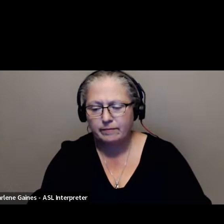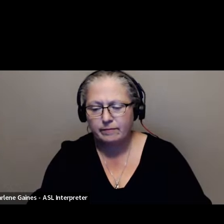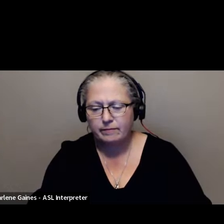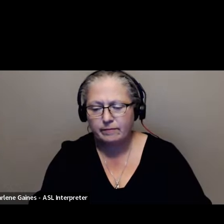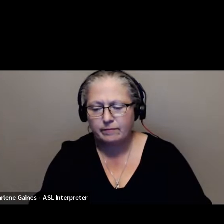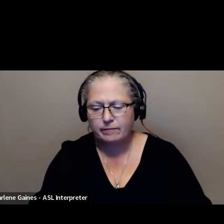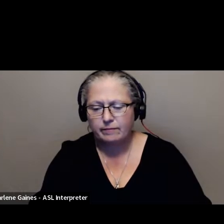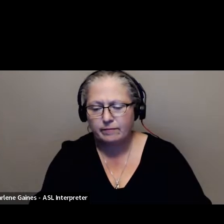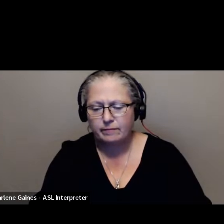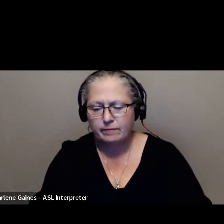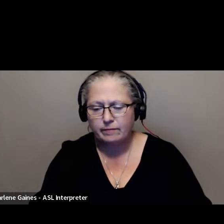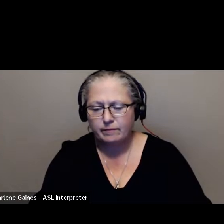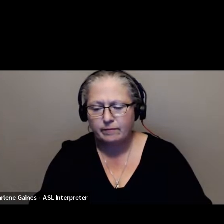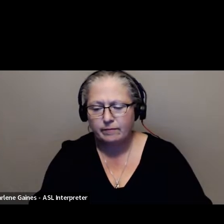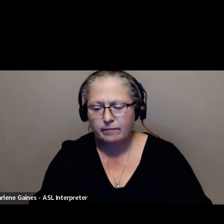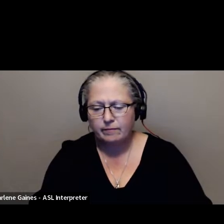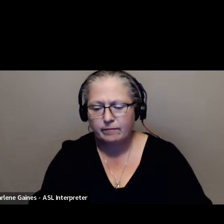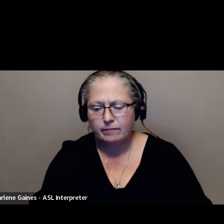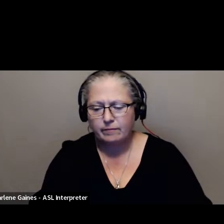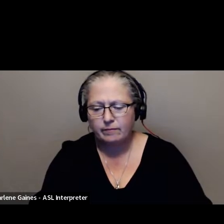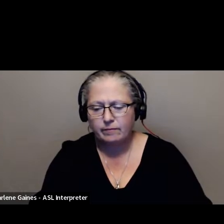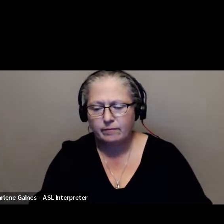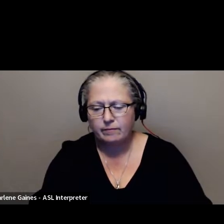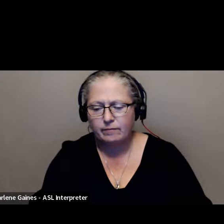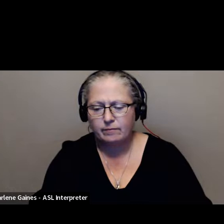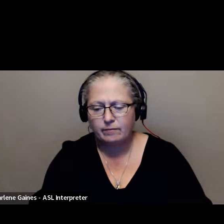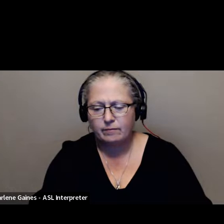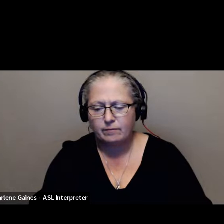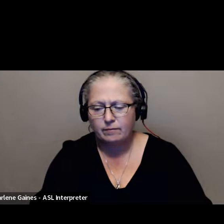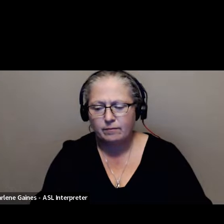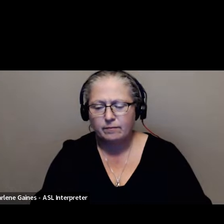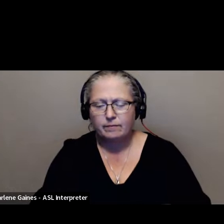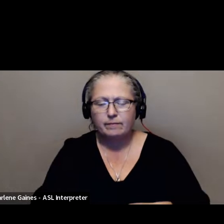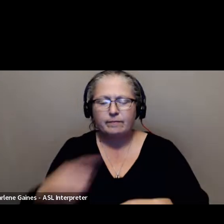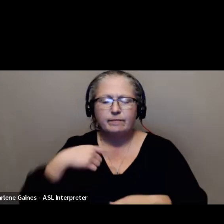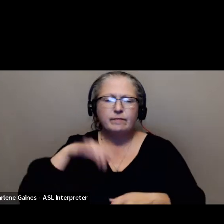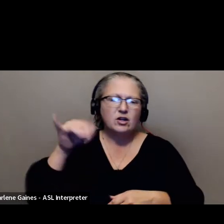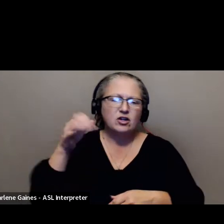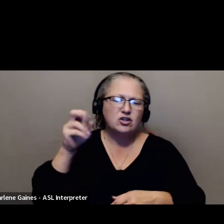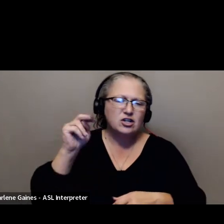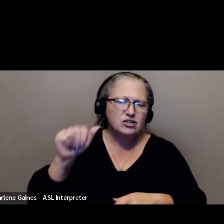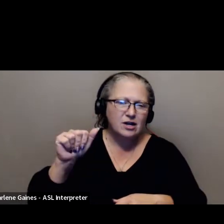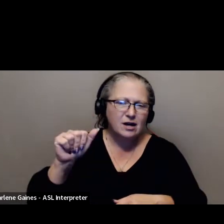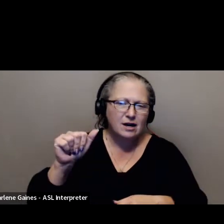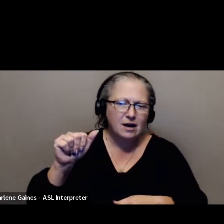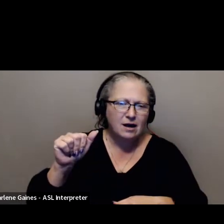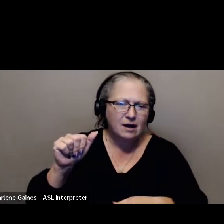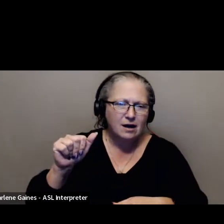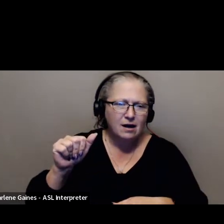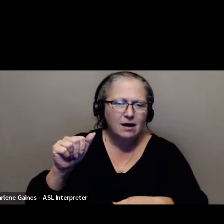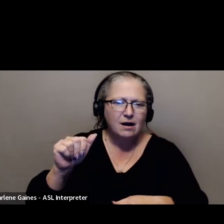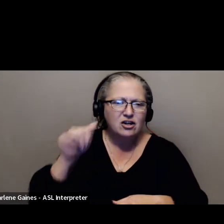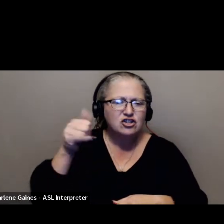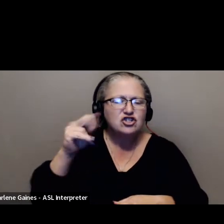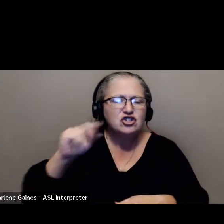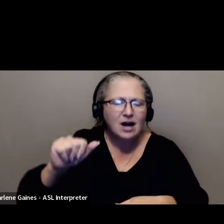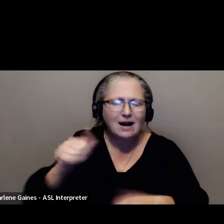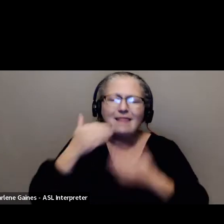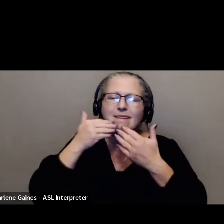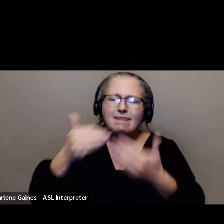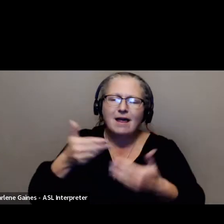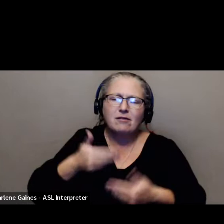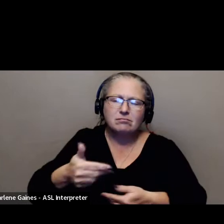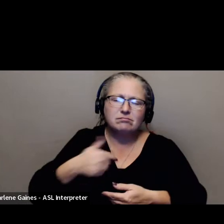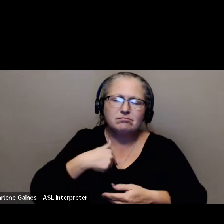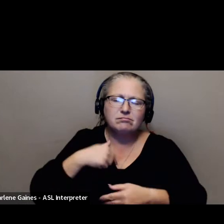Can you hear us? There we go. This is Jenna Hamdi. I wanted to say thank you so much for having this on the